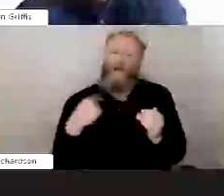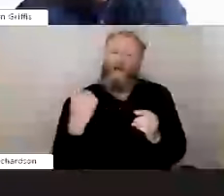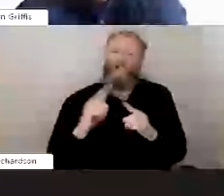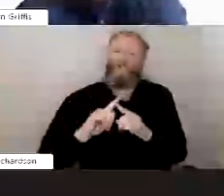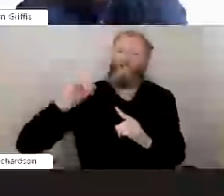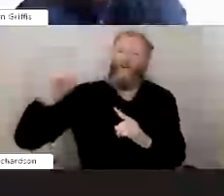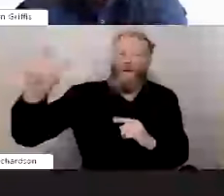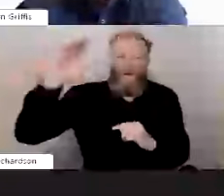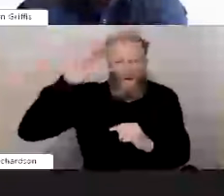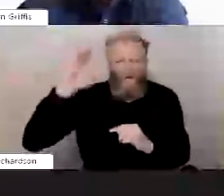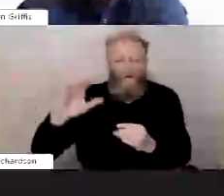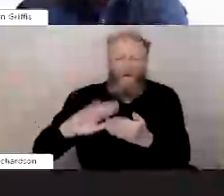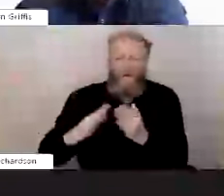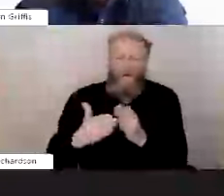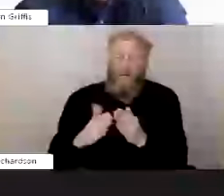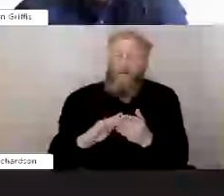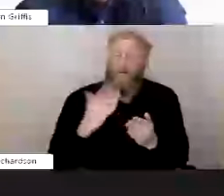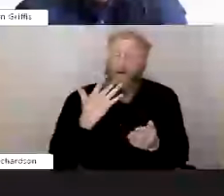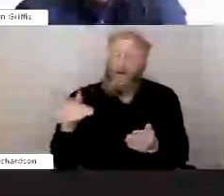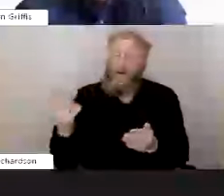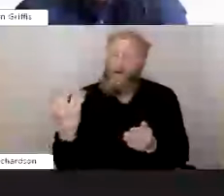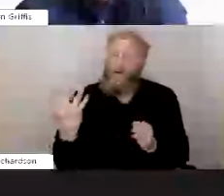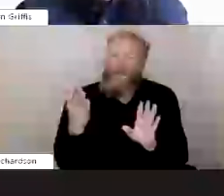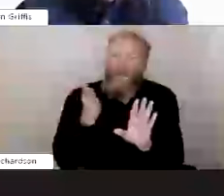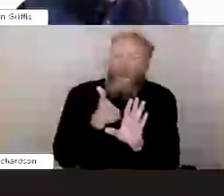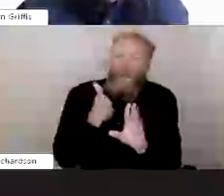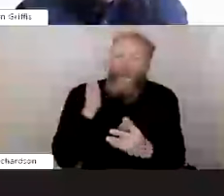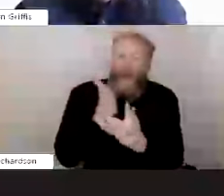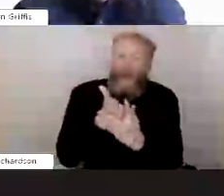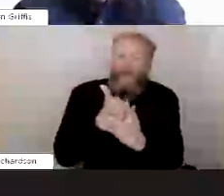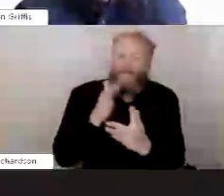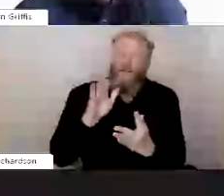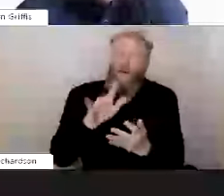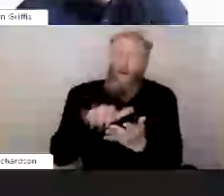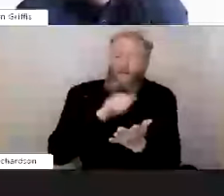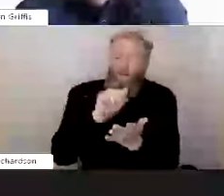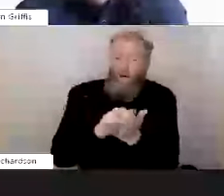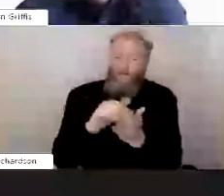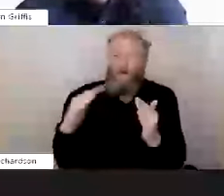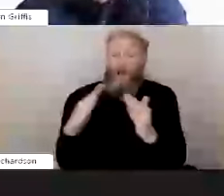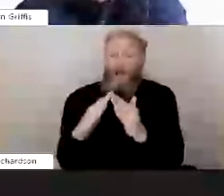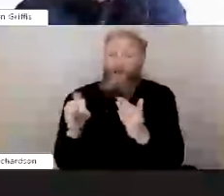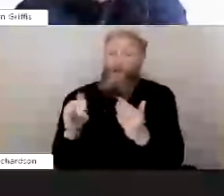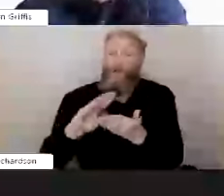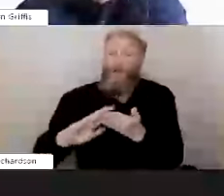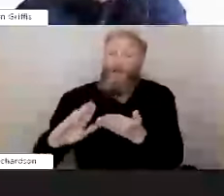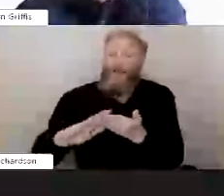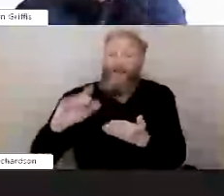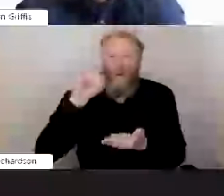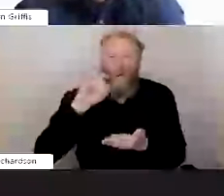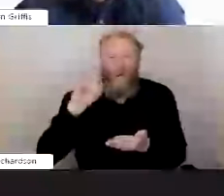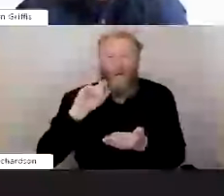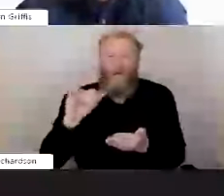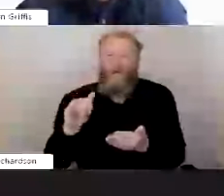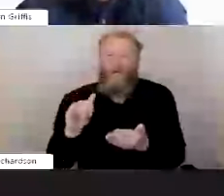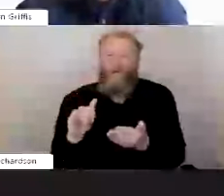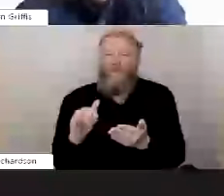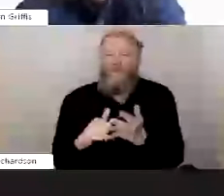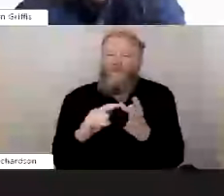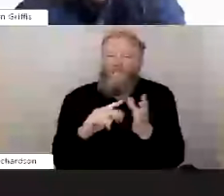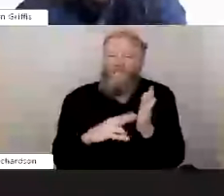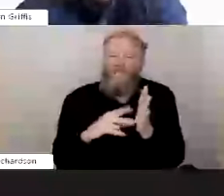you don't have access to appropriate housing or clean water or sanitation, then they can